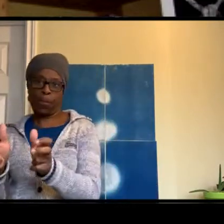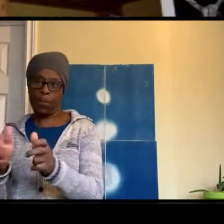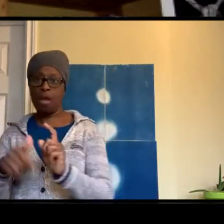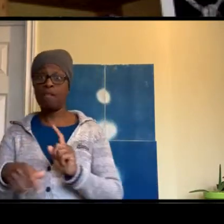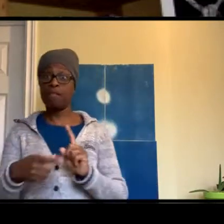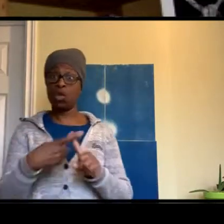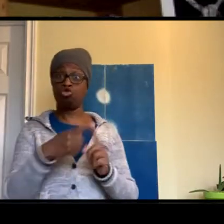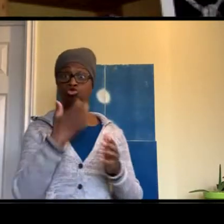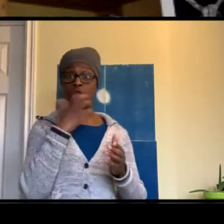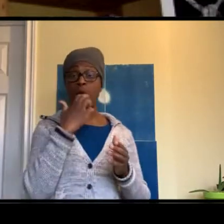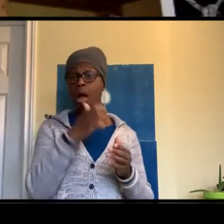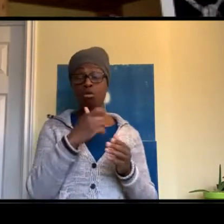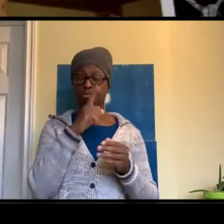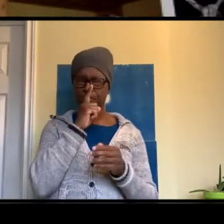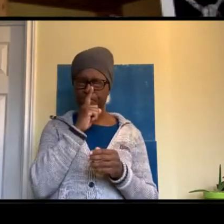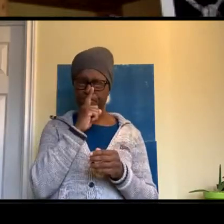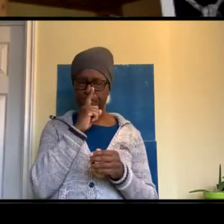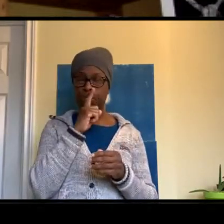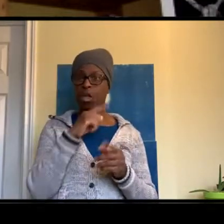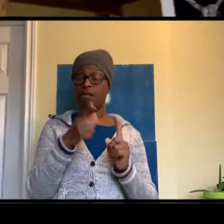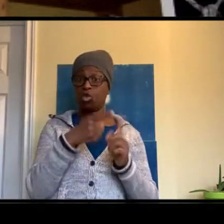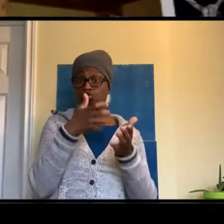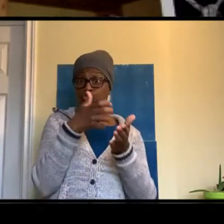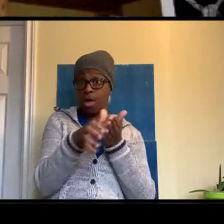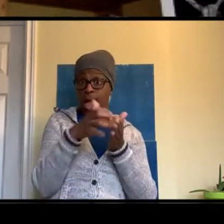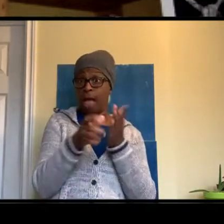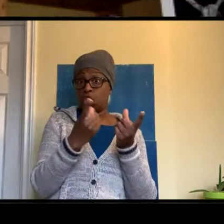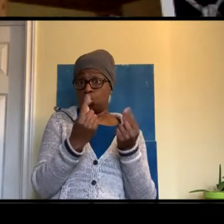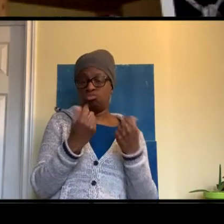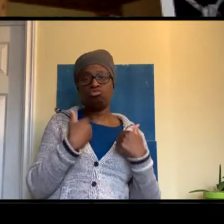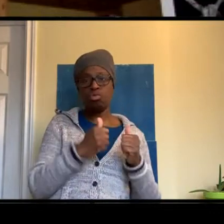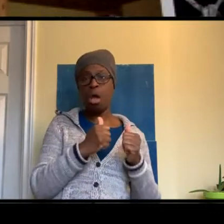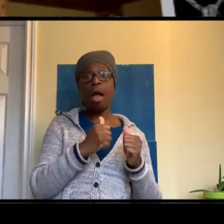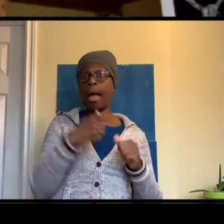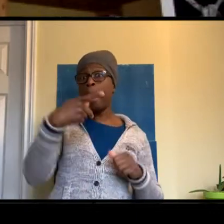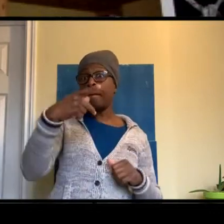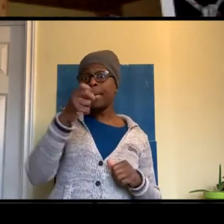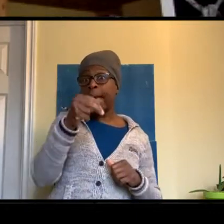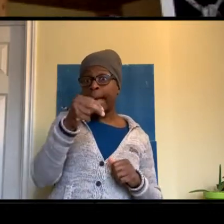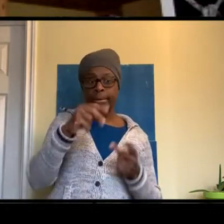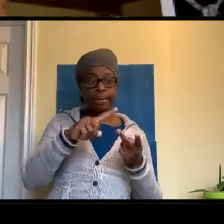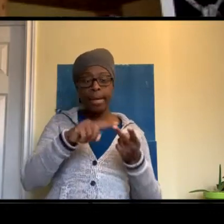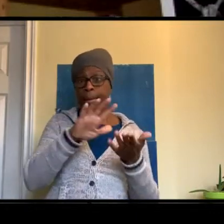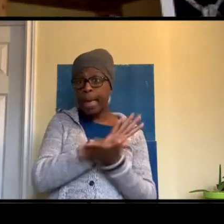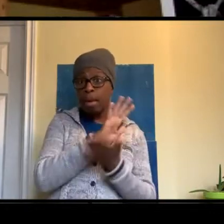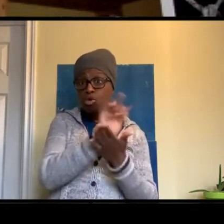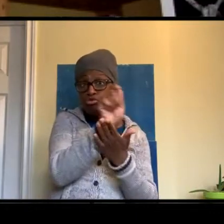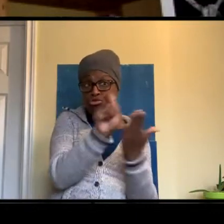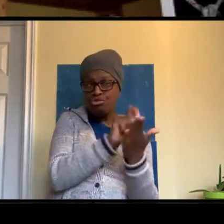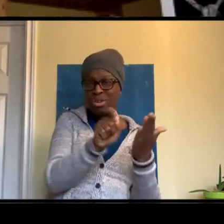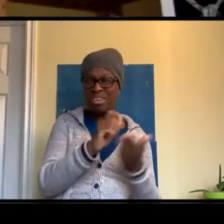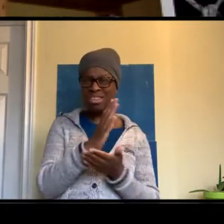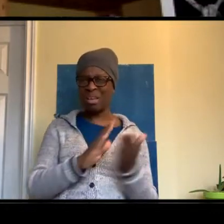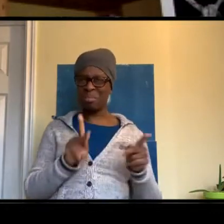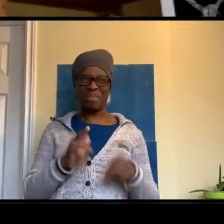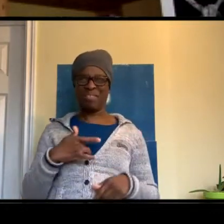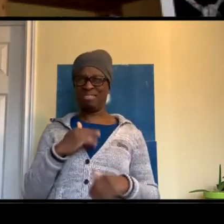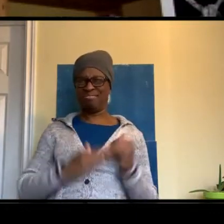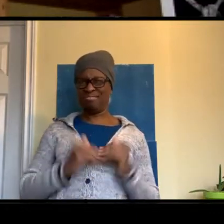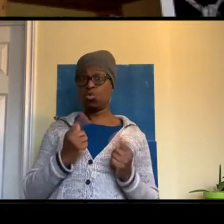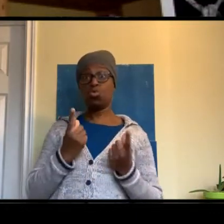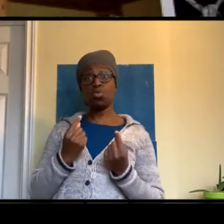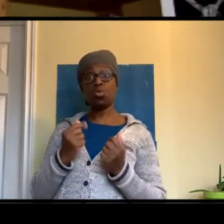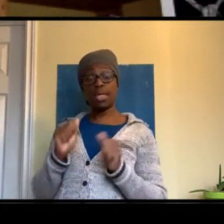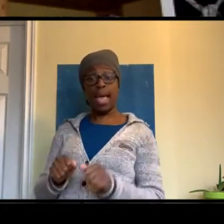with pen to paper is not an option for everybody. There may be other tools that work better for you. Maybe you like to dictate or use different apps on your computer,